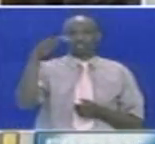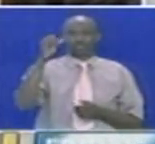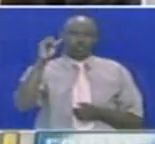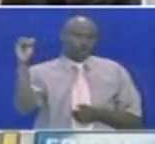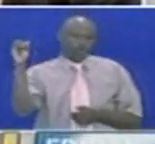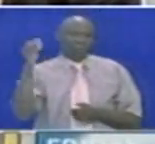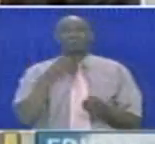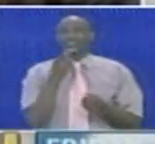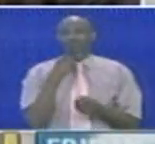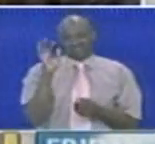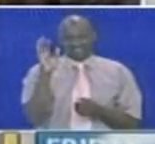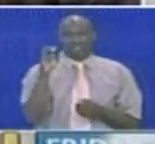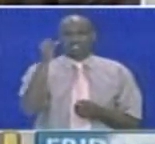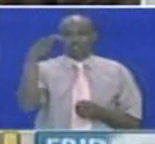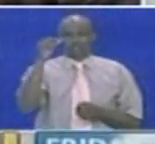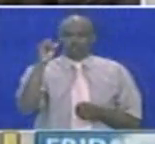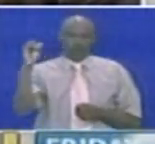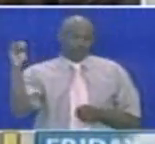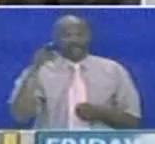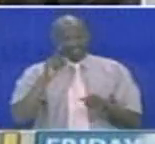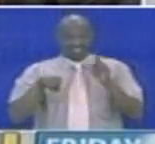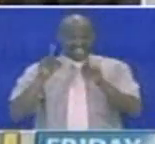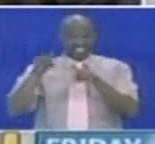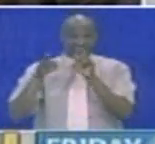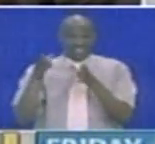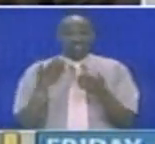or sure? You hear quite a number of variations in that.